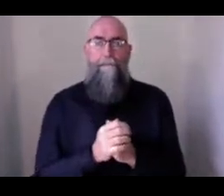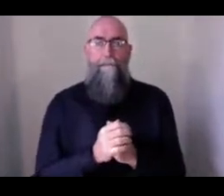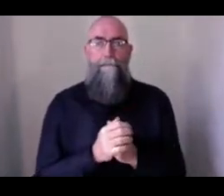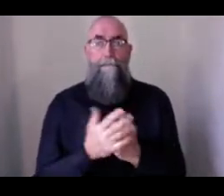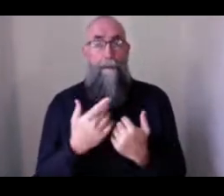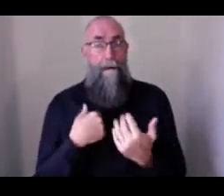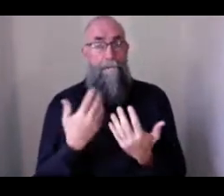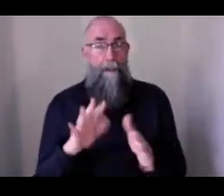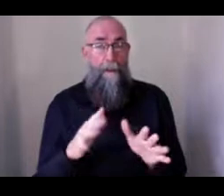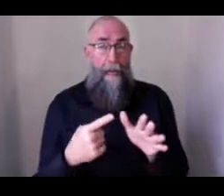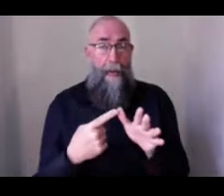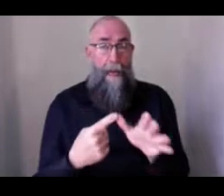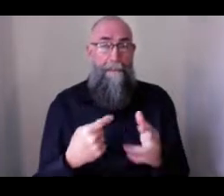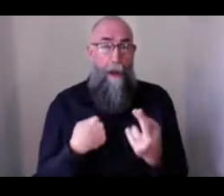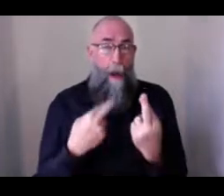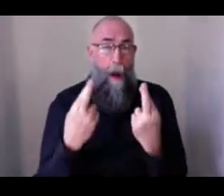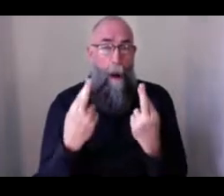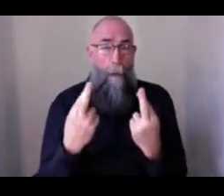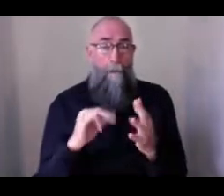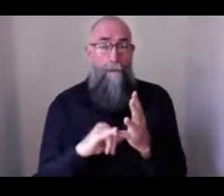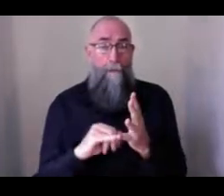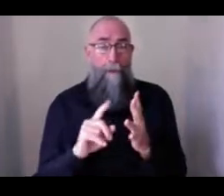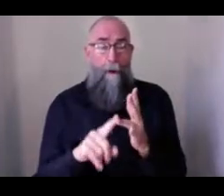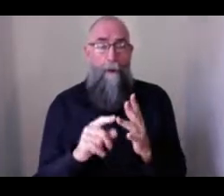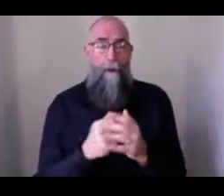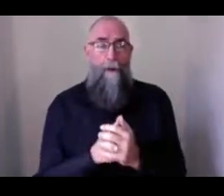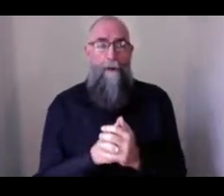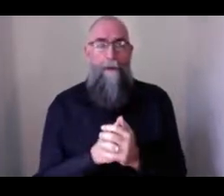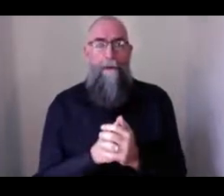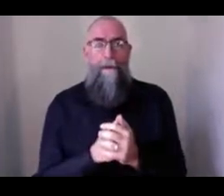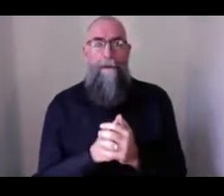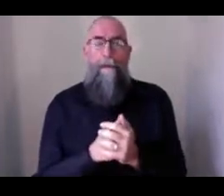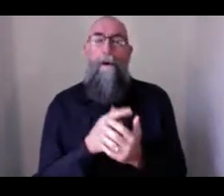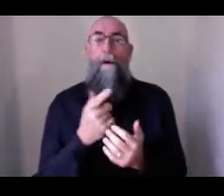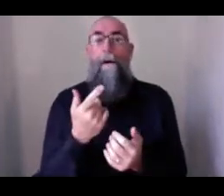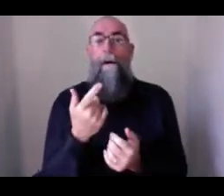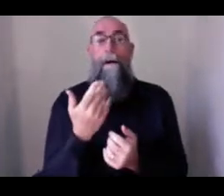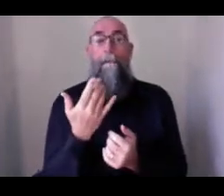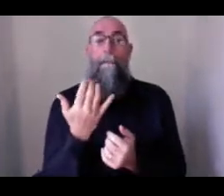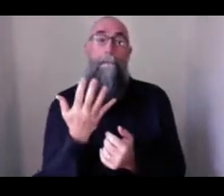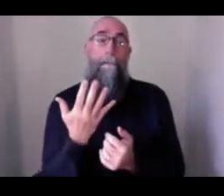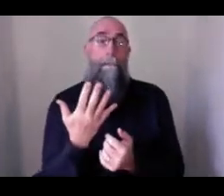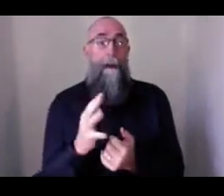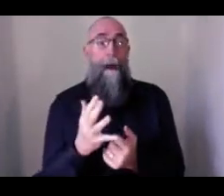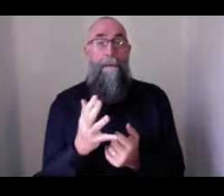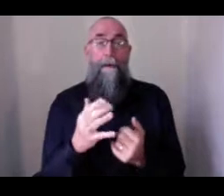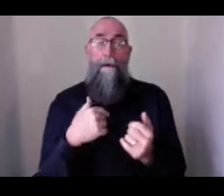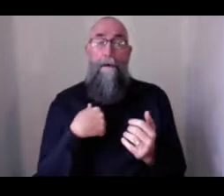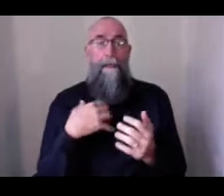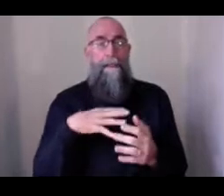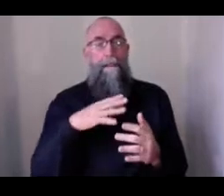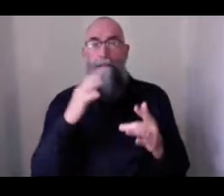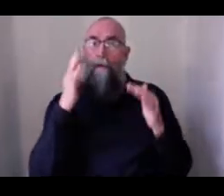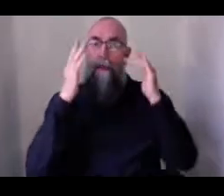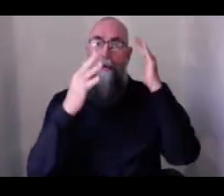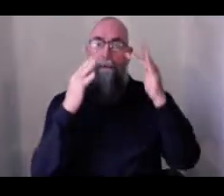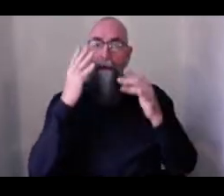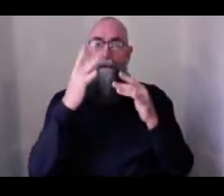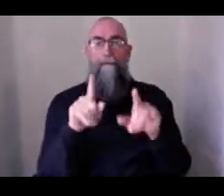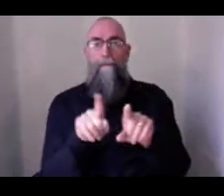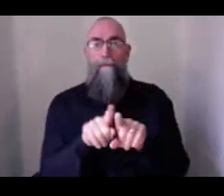I hope so. Maybe that's a thought to think about. Yeah, exactly. So just to